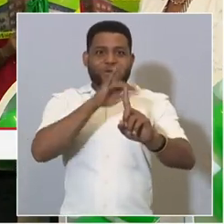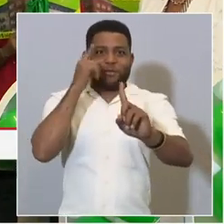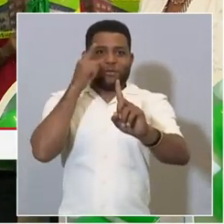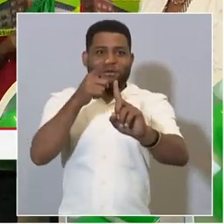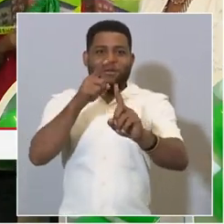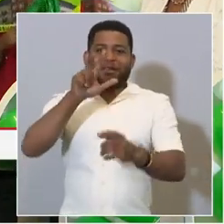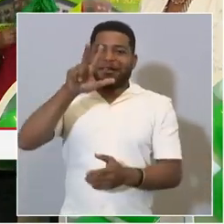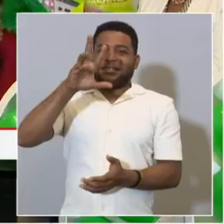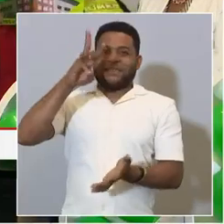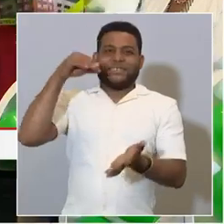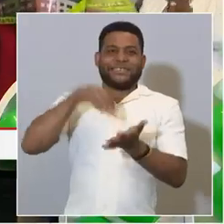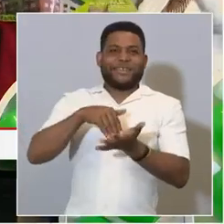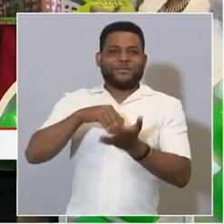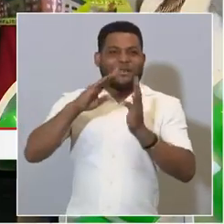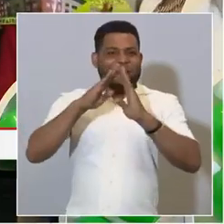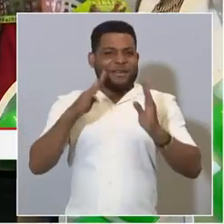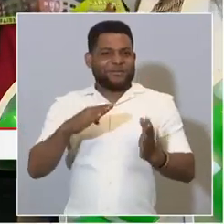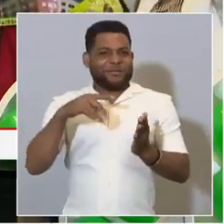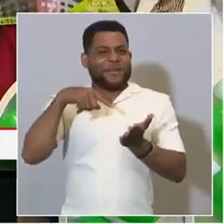district.